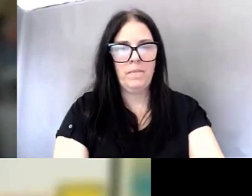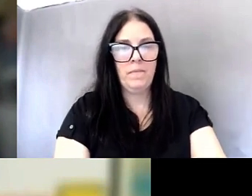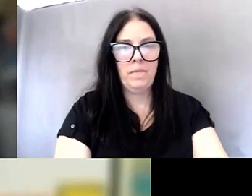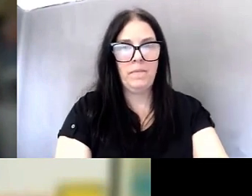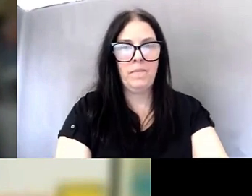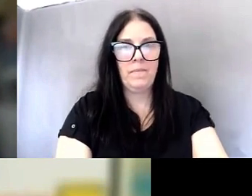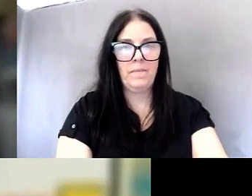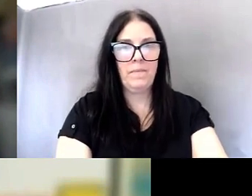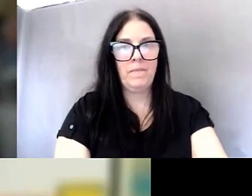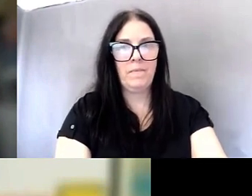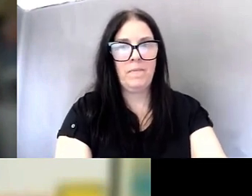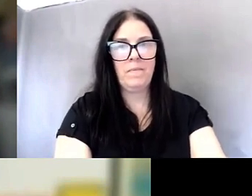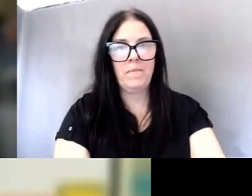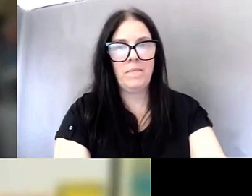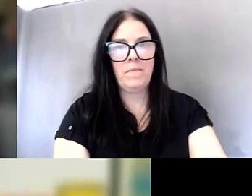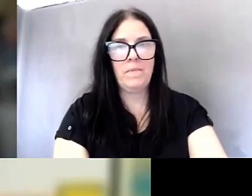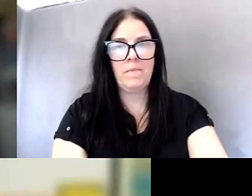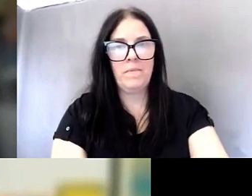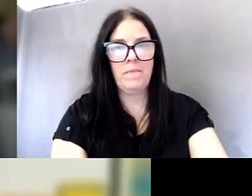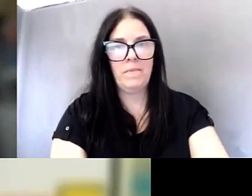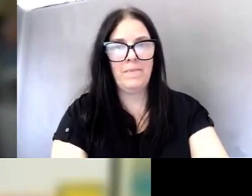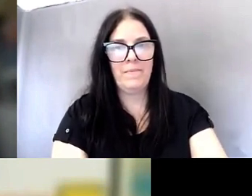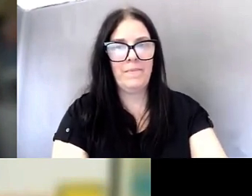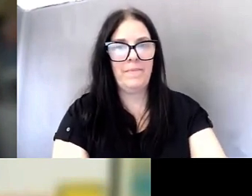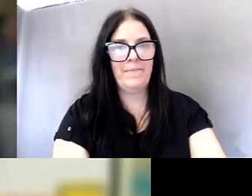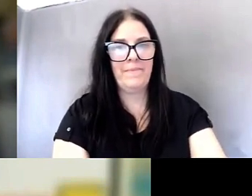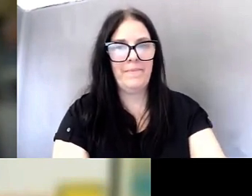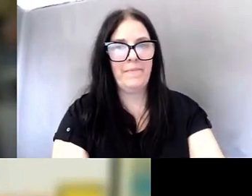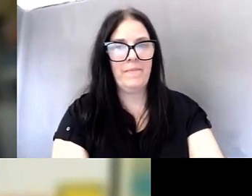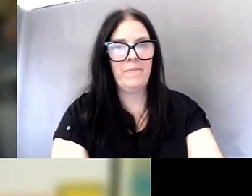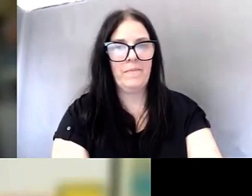have time? Yeah. Okay. Excellent.